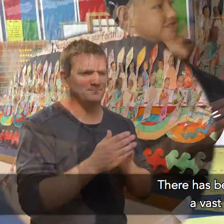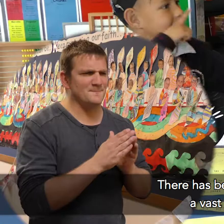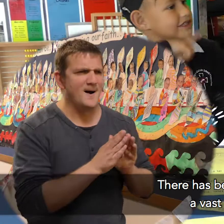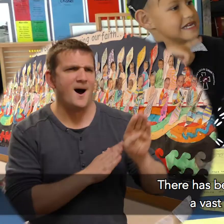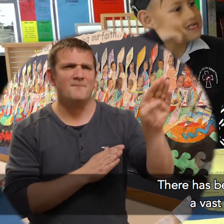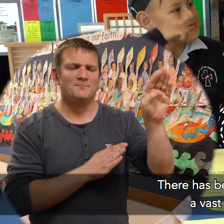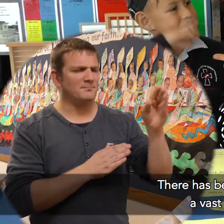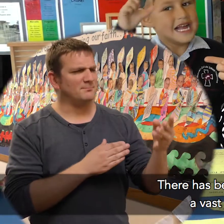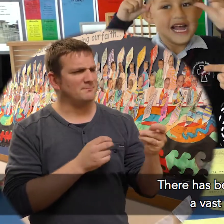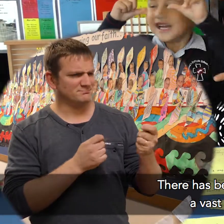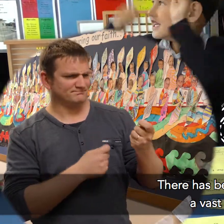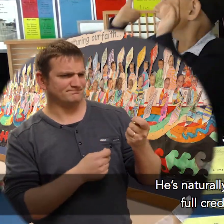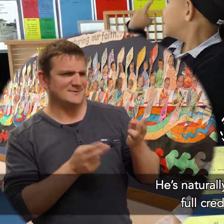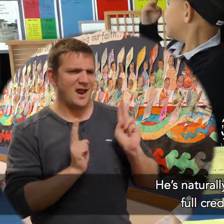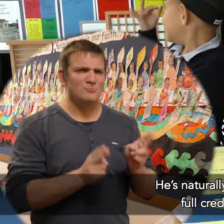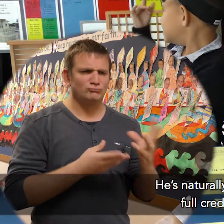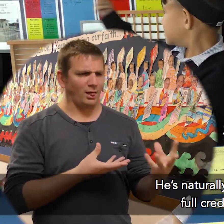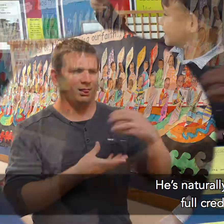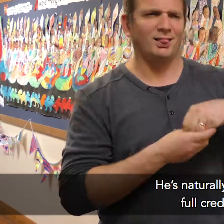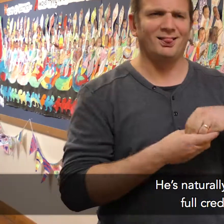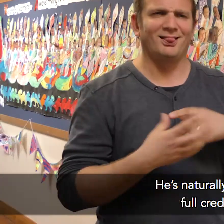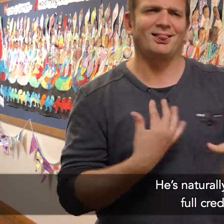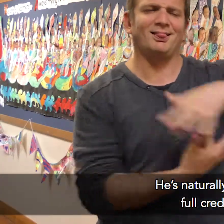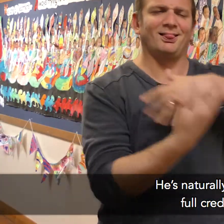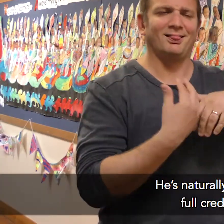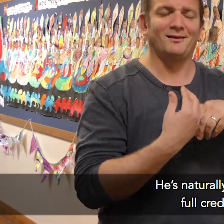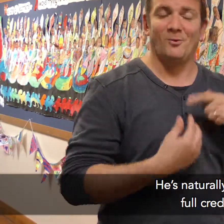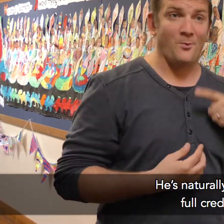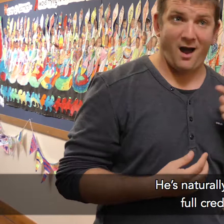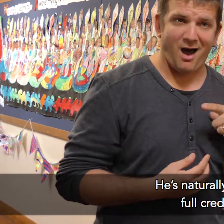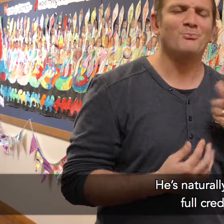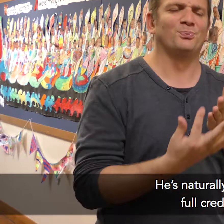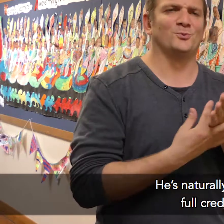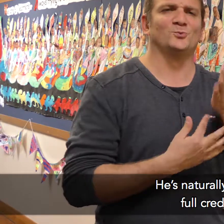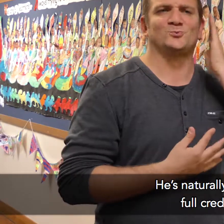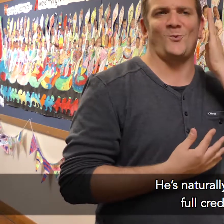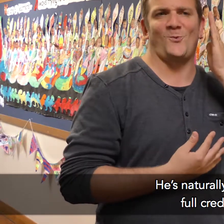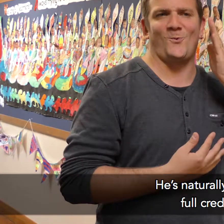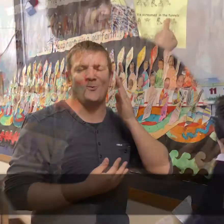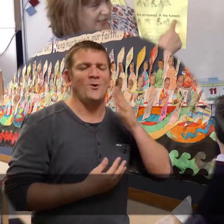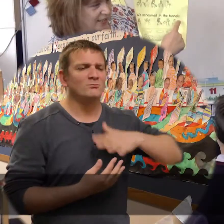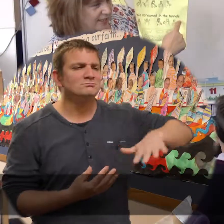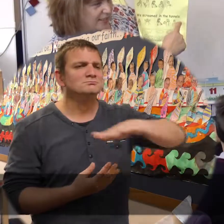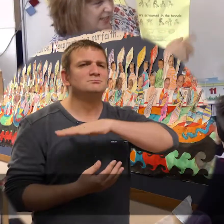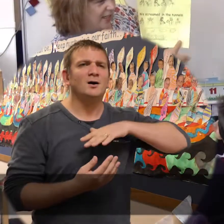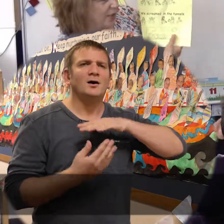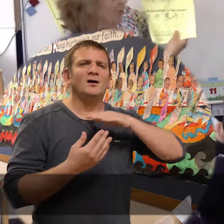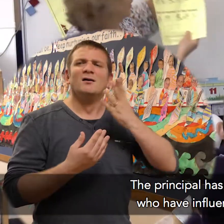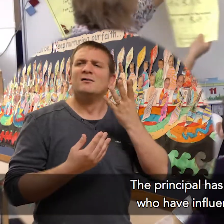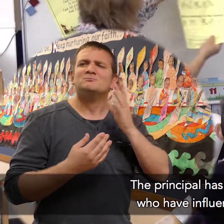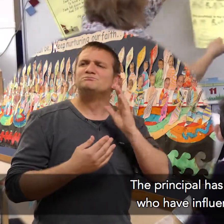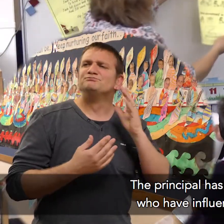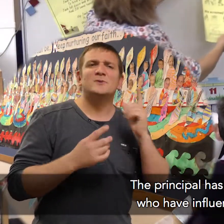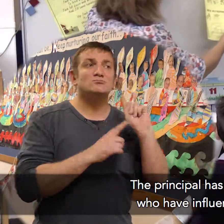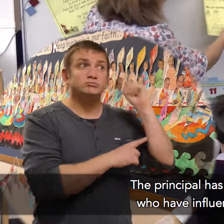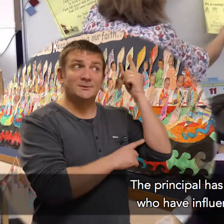shift, a vast improvement. He's naturally fitted in, and that's full credit to the school.